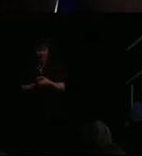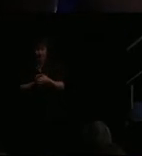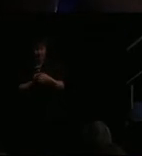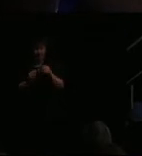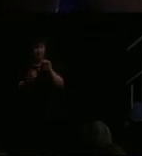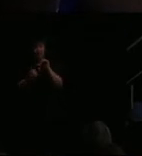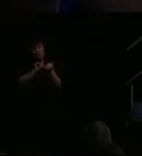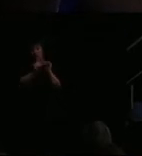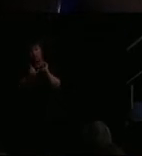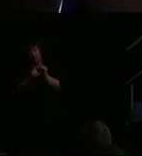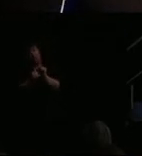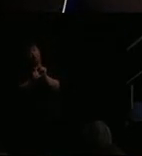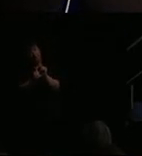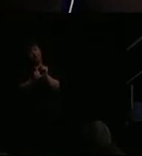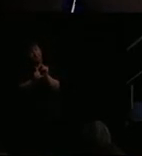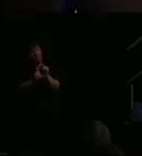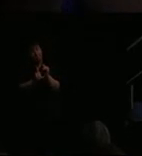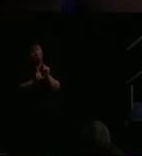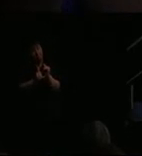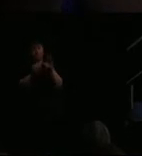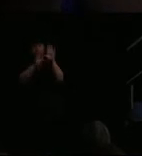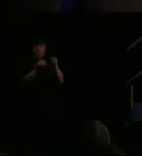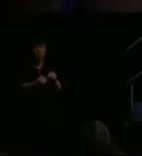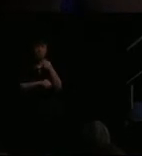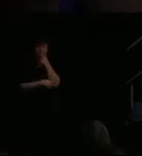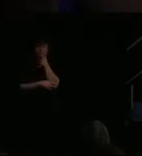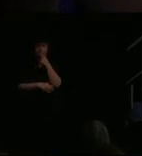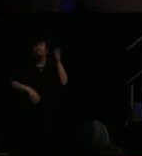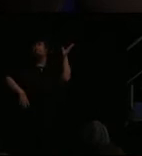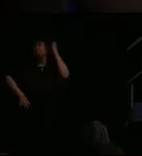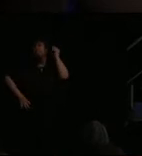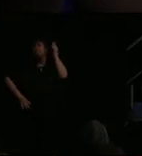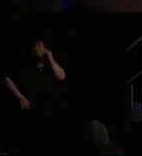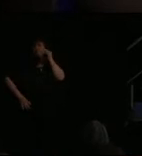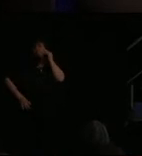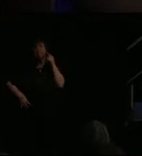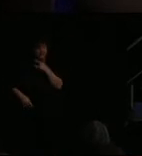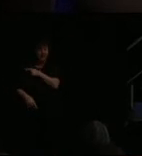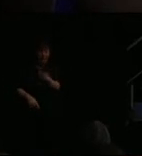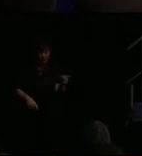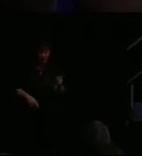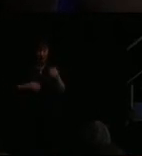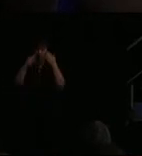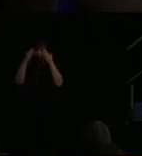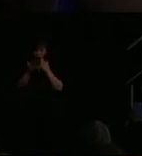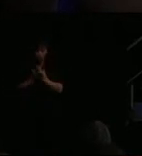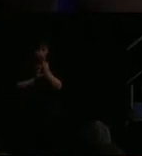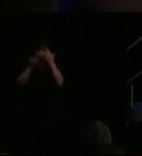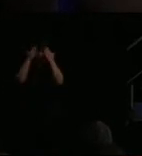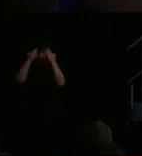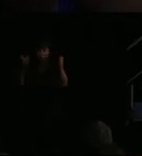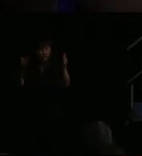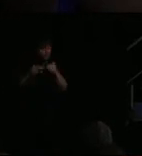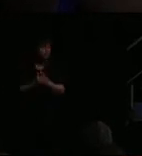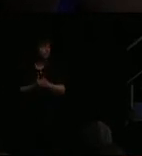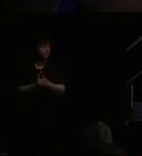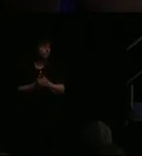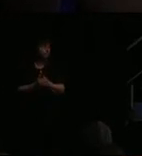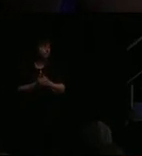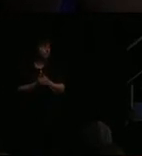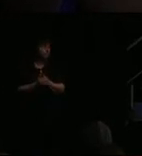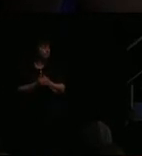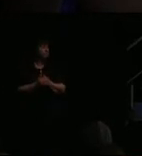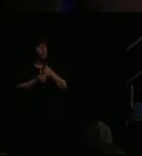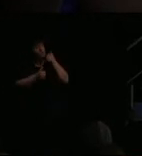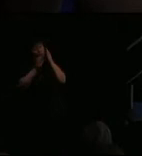And sometimes I just had to stop and listen to them in their worship. So